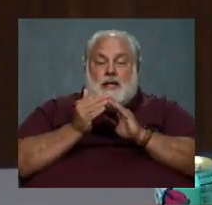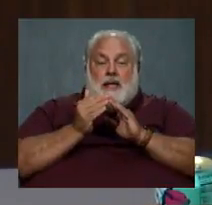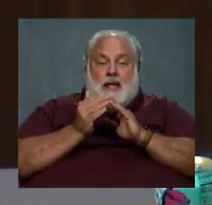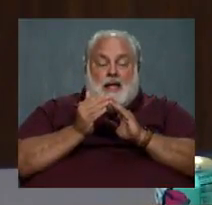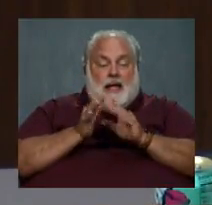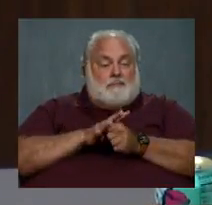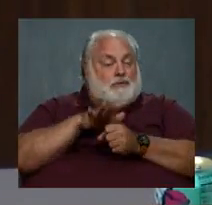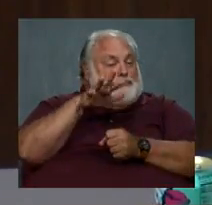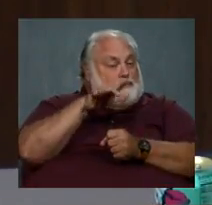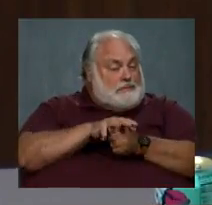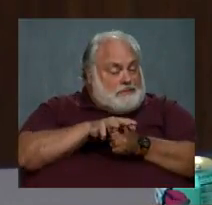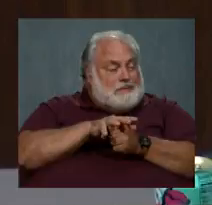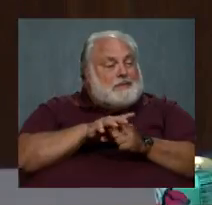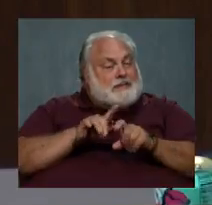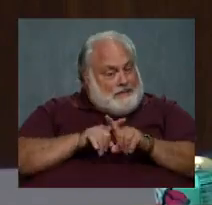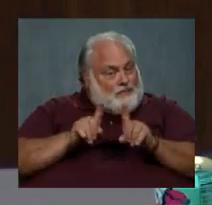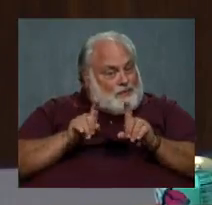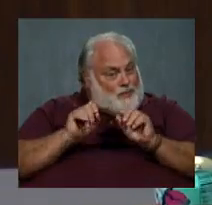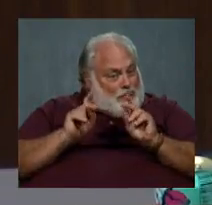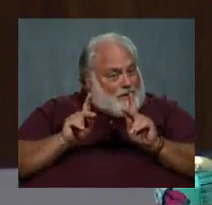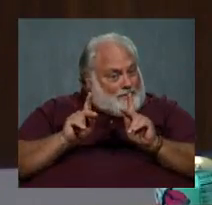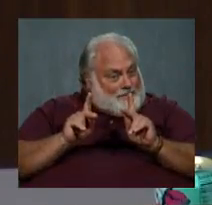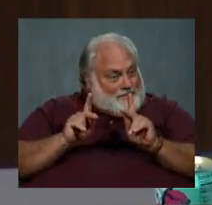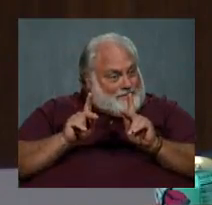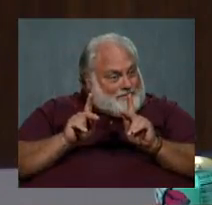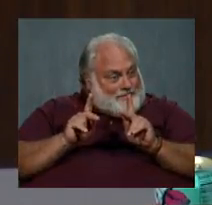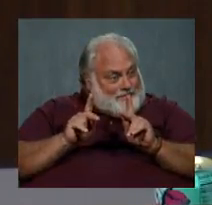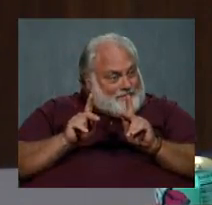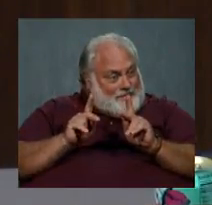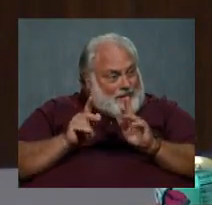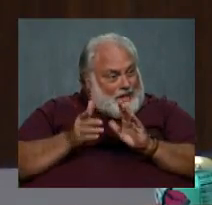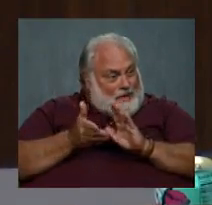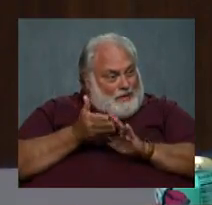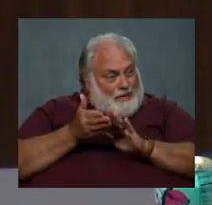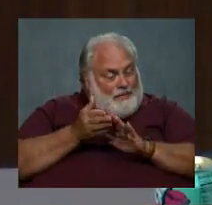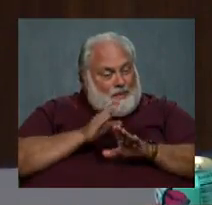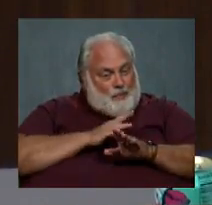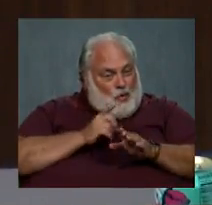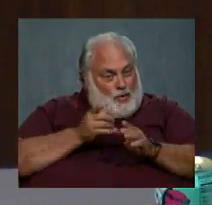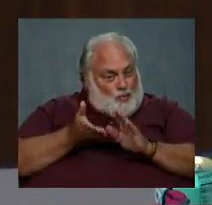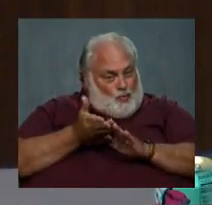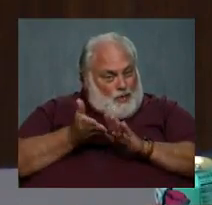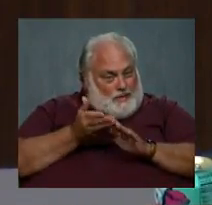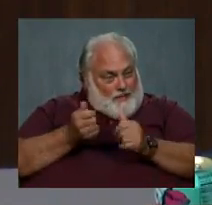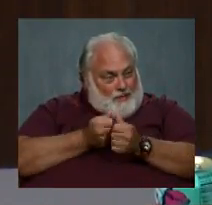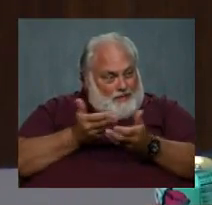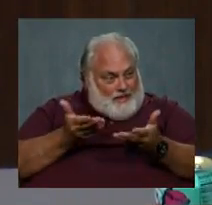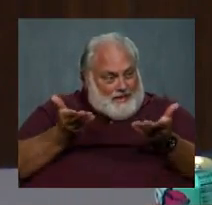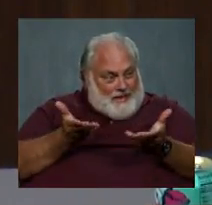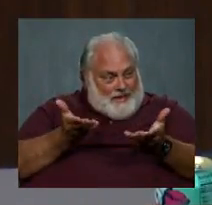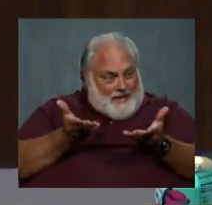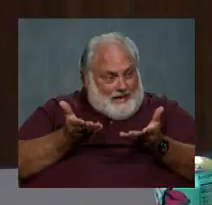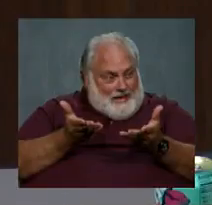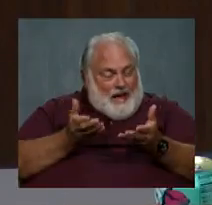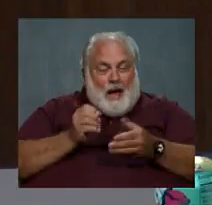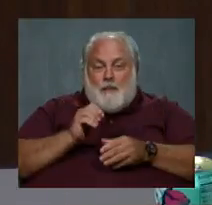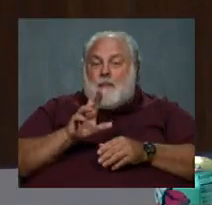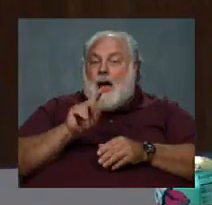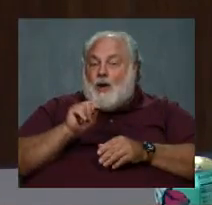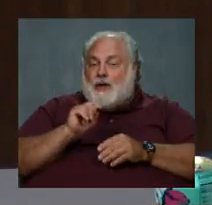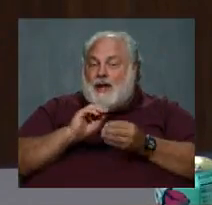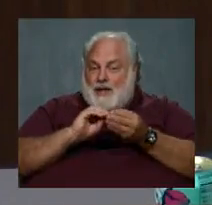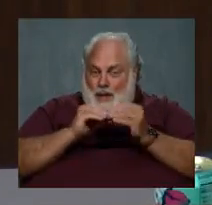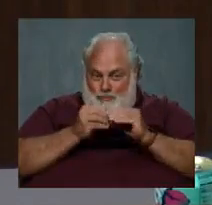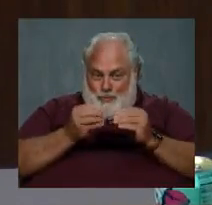that's another story, okay? I don't run nothing. This board runs everything up here. I'm outnumbered up